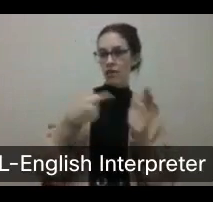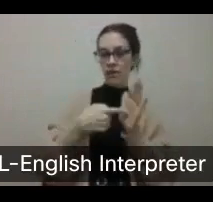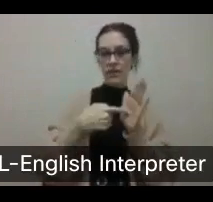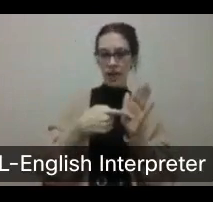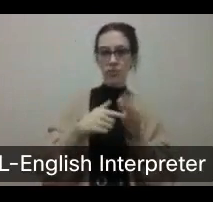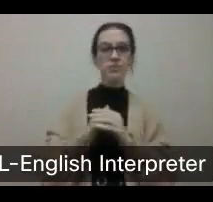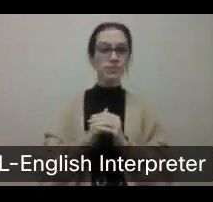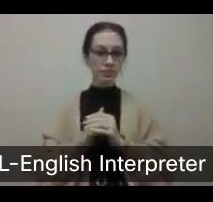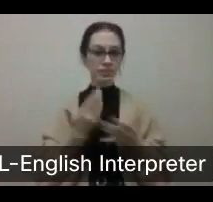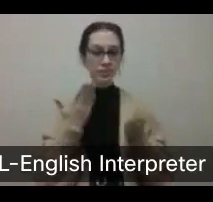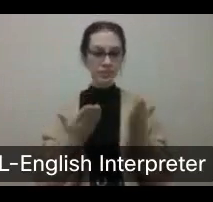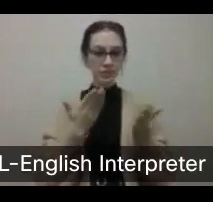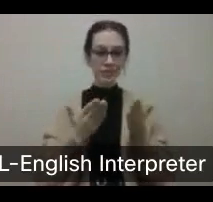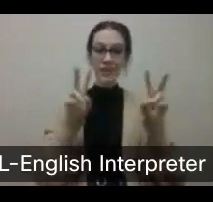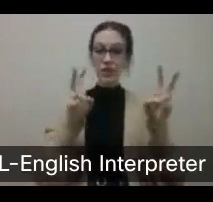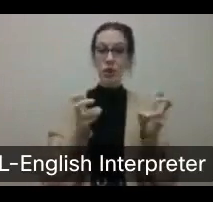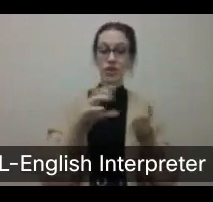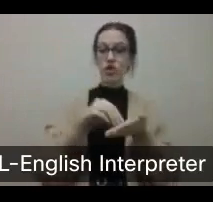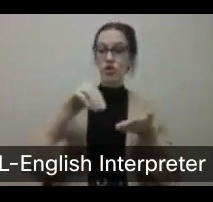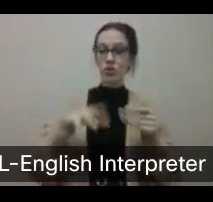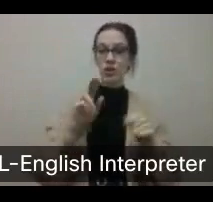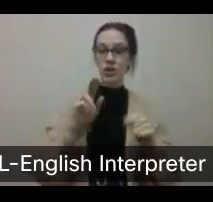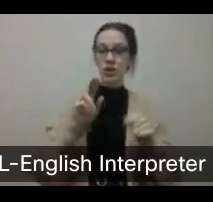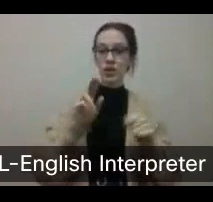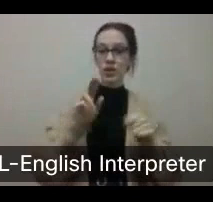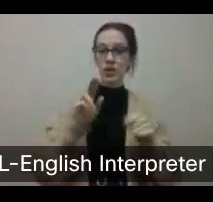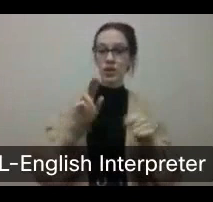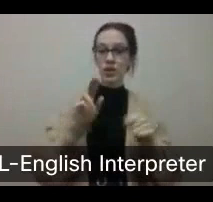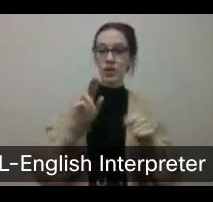students' use of quotes. The main idea may be stated as